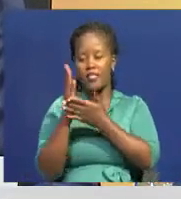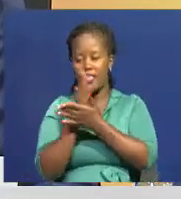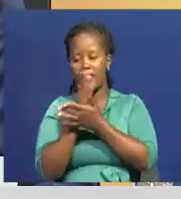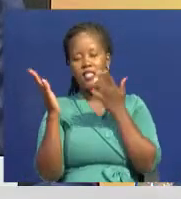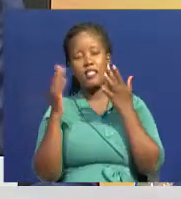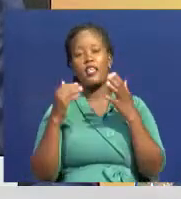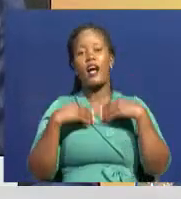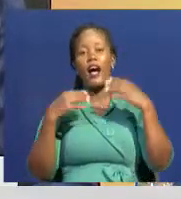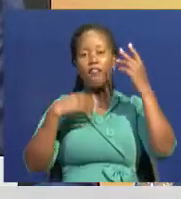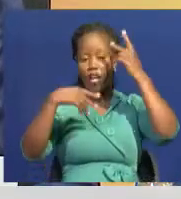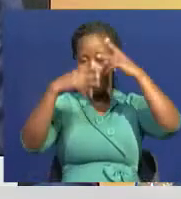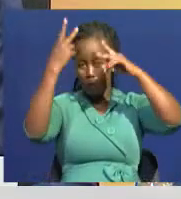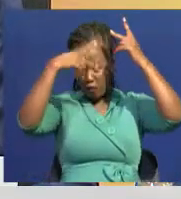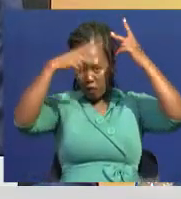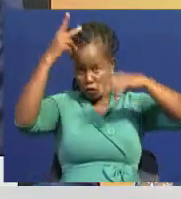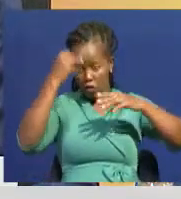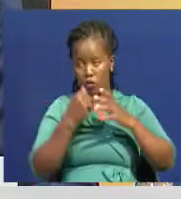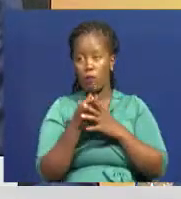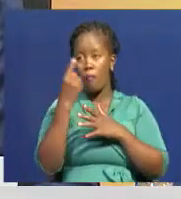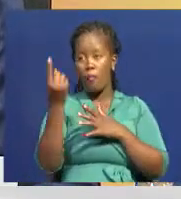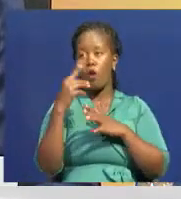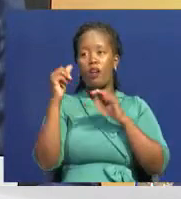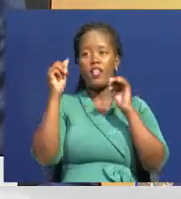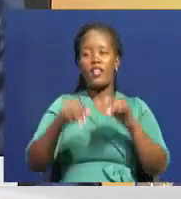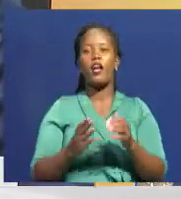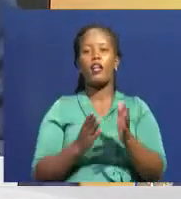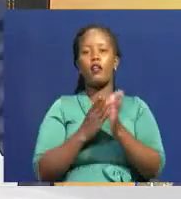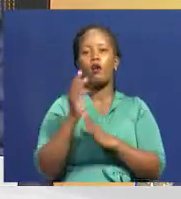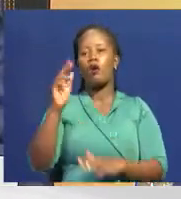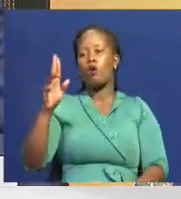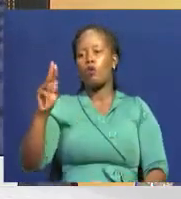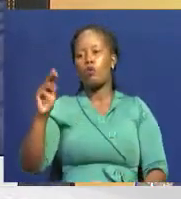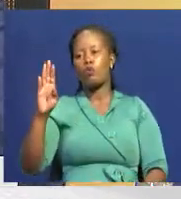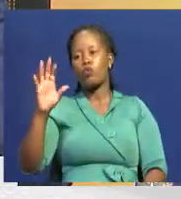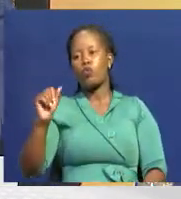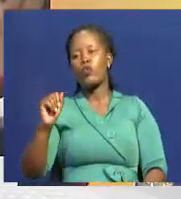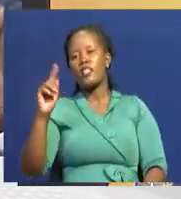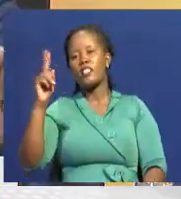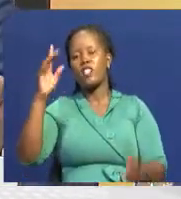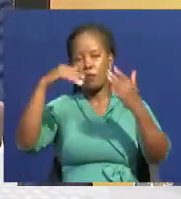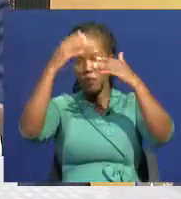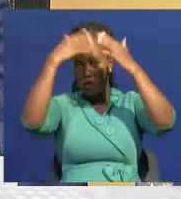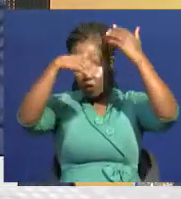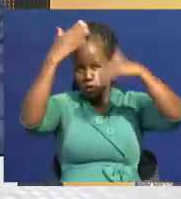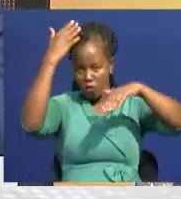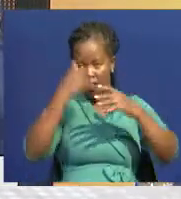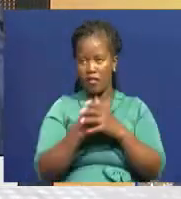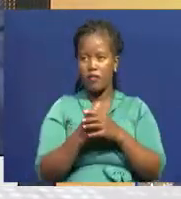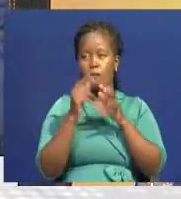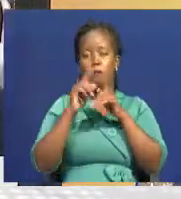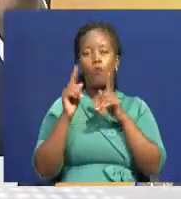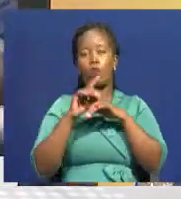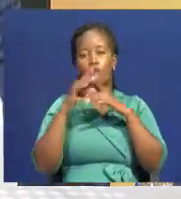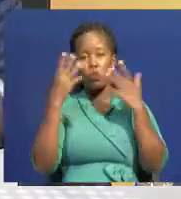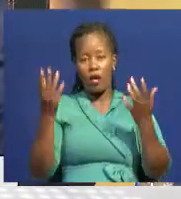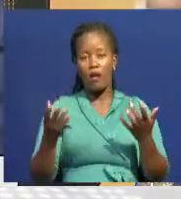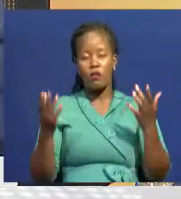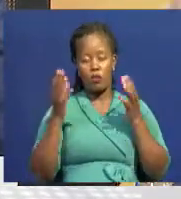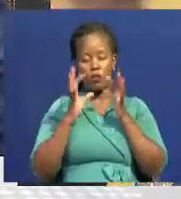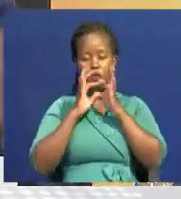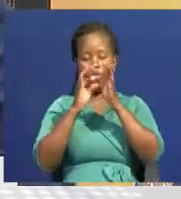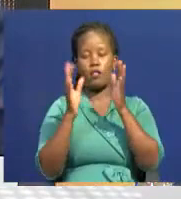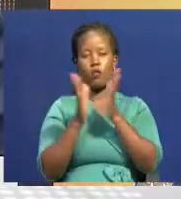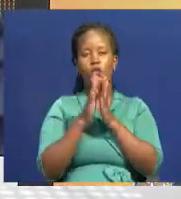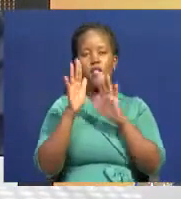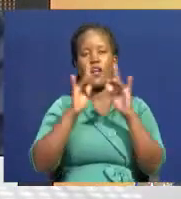that can only be found at UNES, University of Nairobi. How then do you not shoot in the air and also interlinked with the diaspora? And I